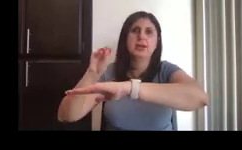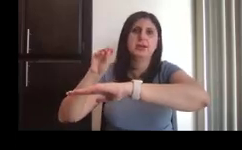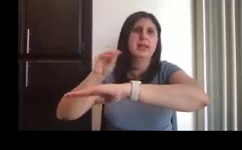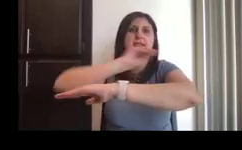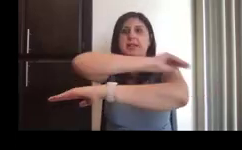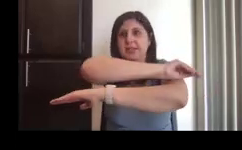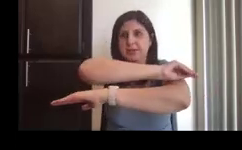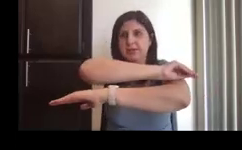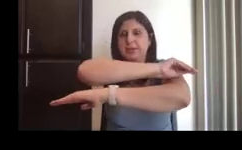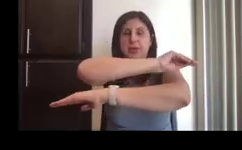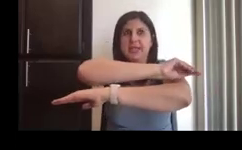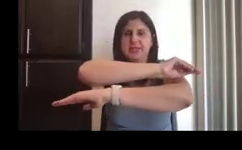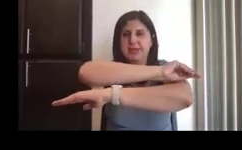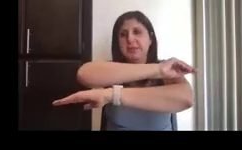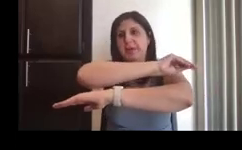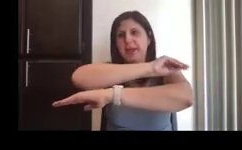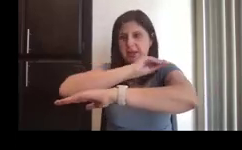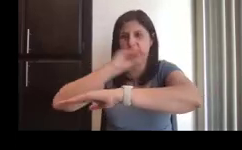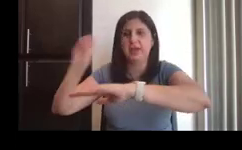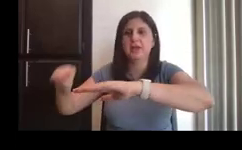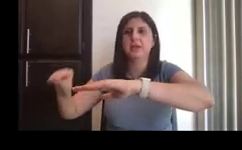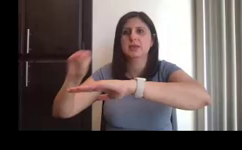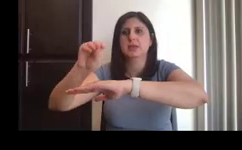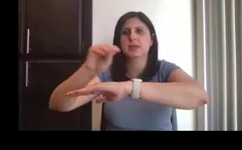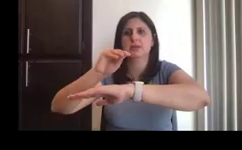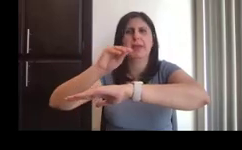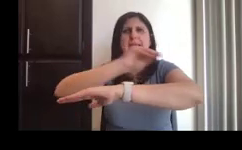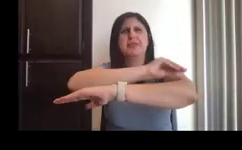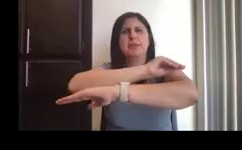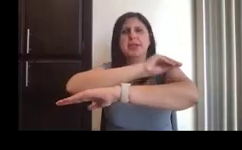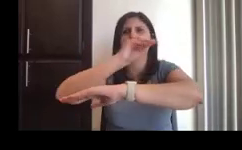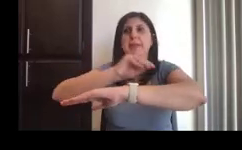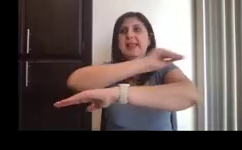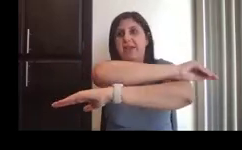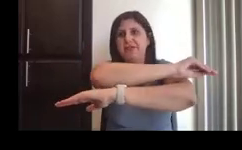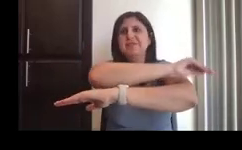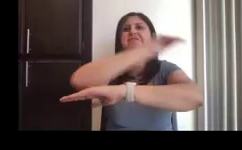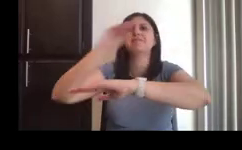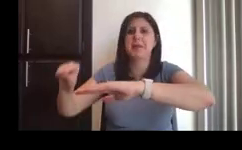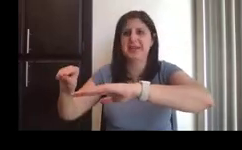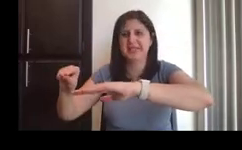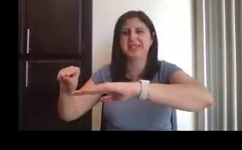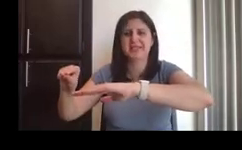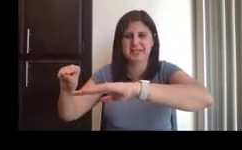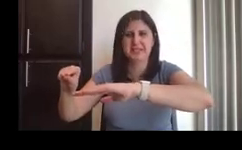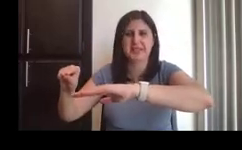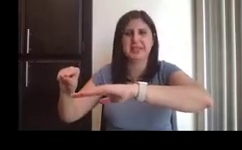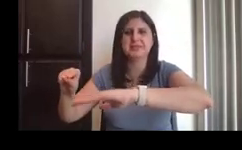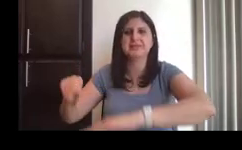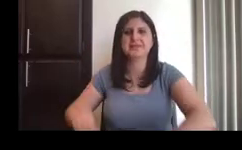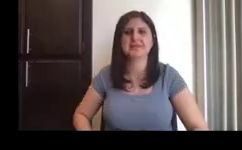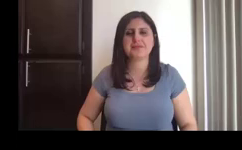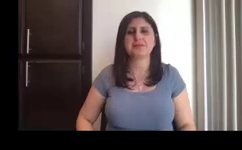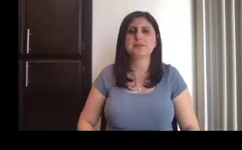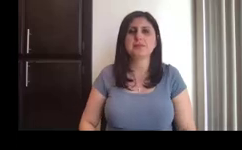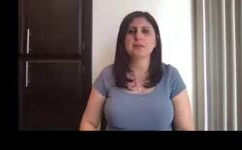Put it on the left side of the table. I mean, right side of the table, my right. Okay. My left. Oh my goodness. My left, my right. Okay.